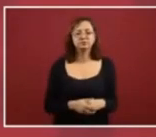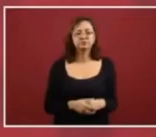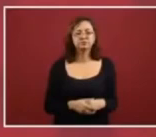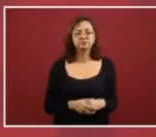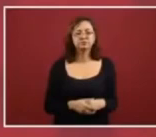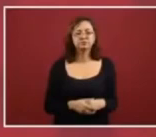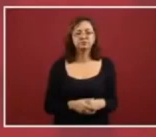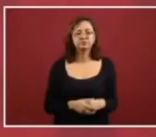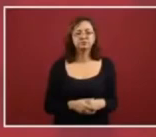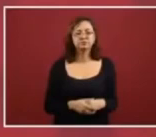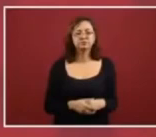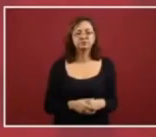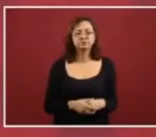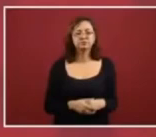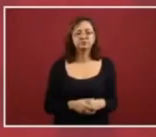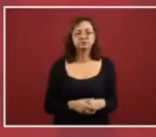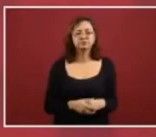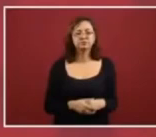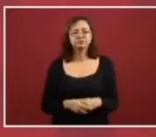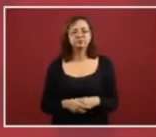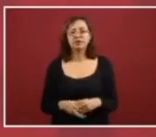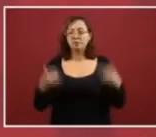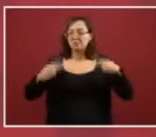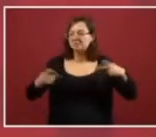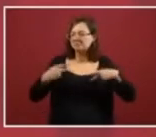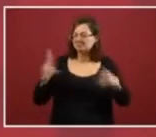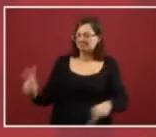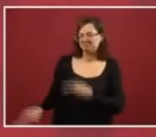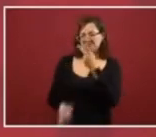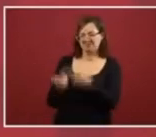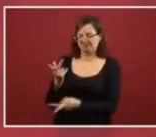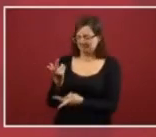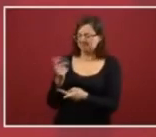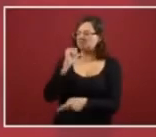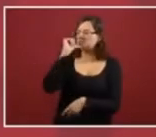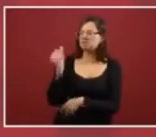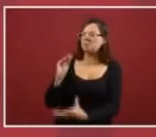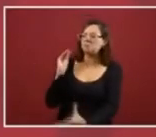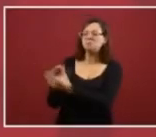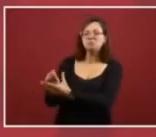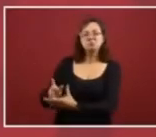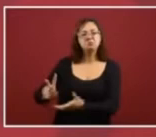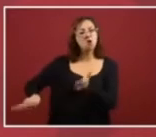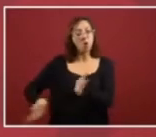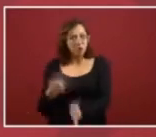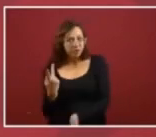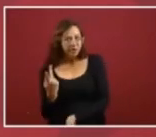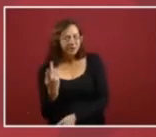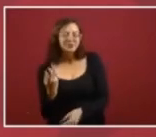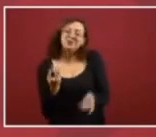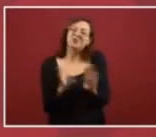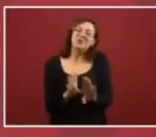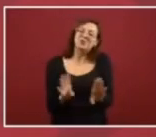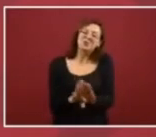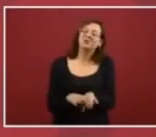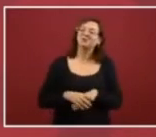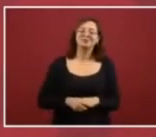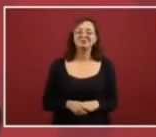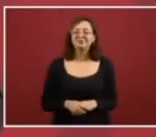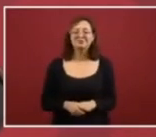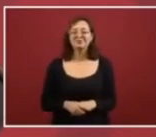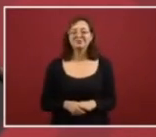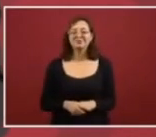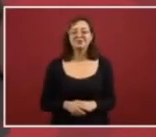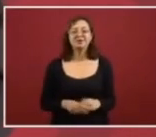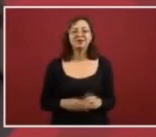a consultation with the citizens? ¿Cómo le van a hacer para volver